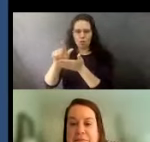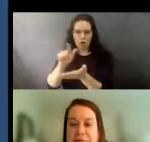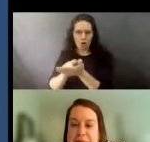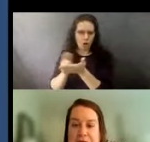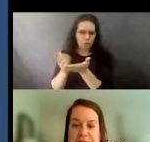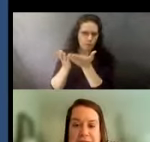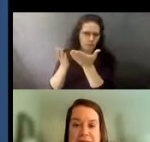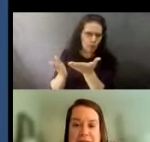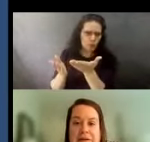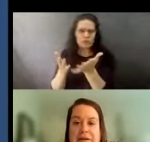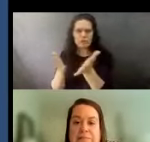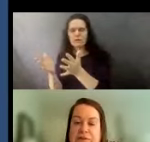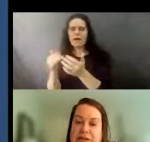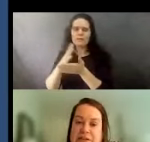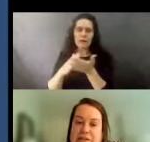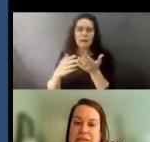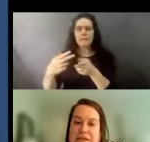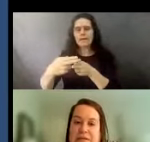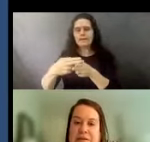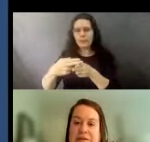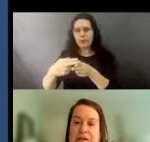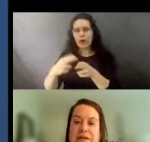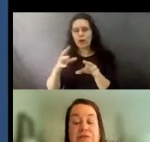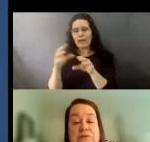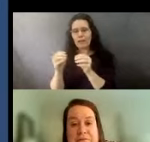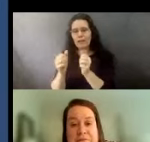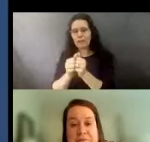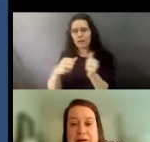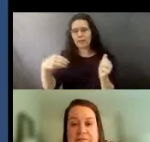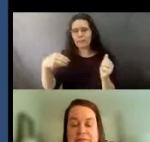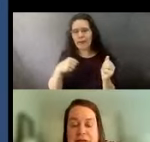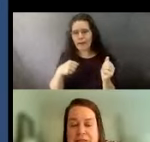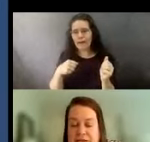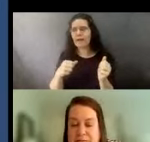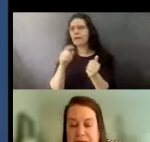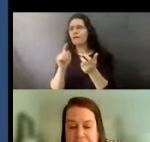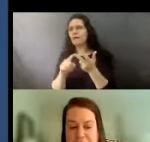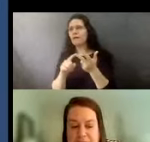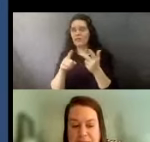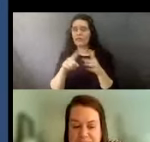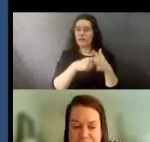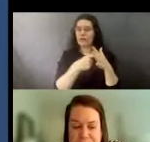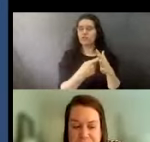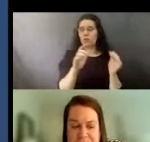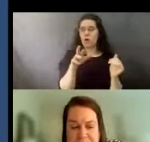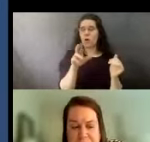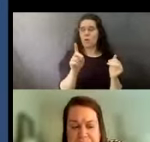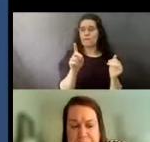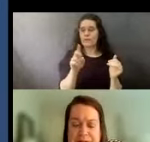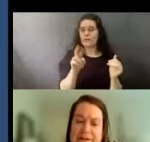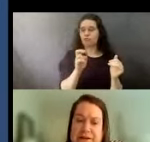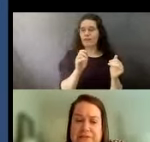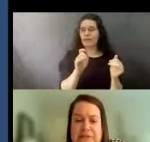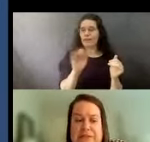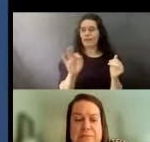were temporary paid leave protections in the initial COVID relief legislation package in